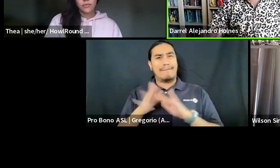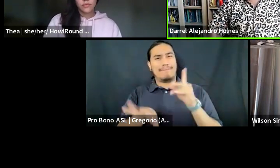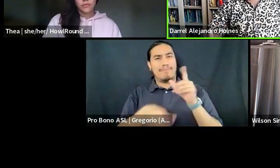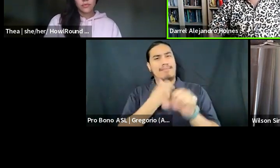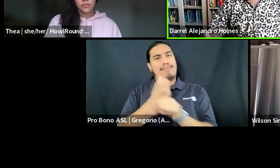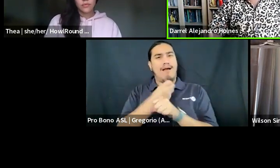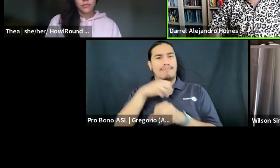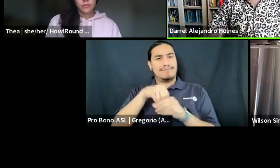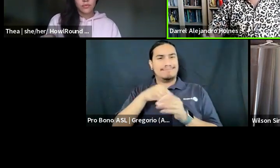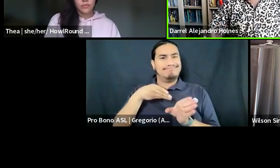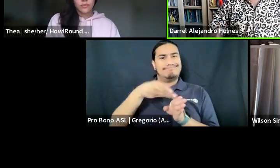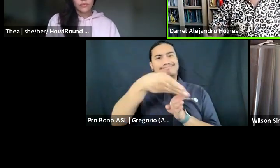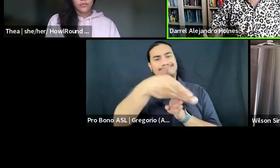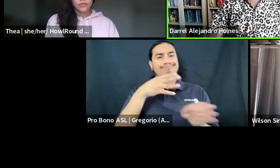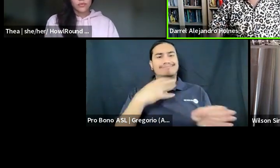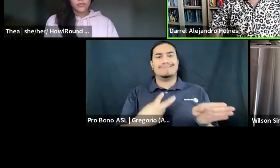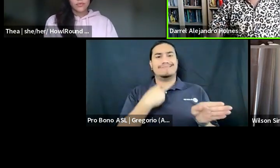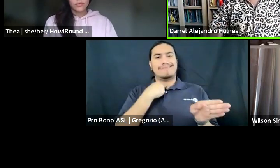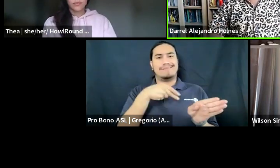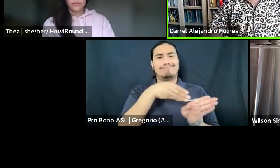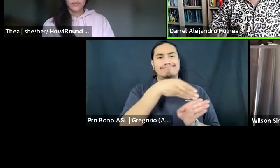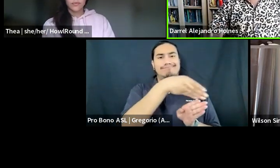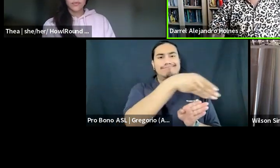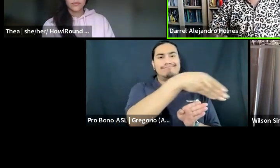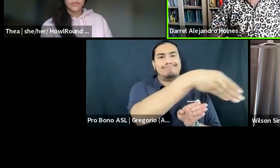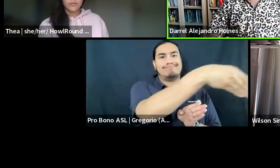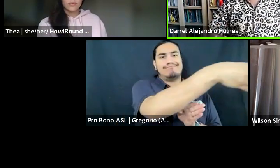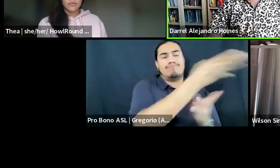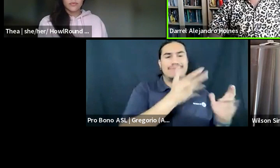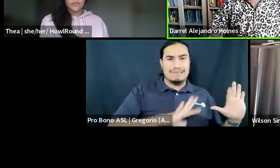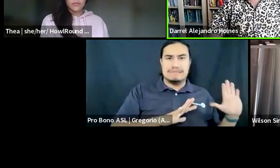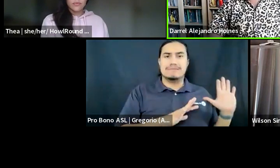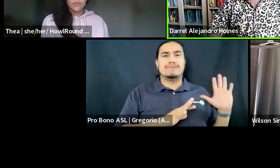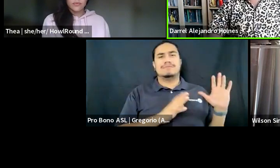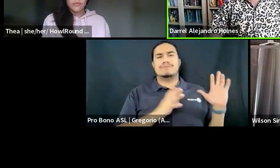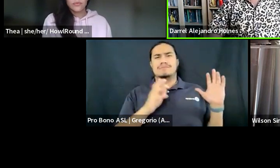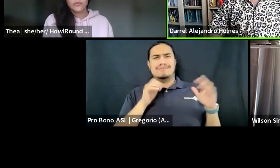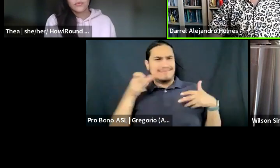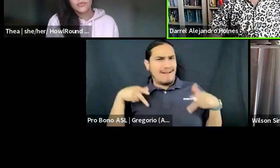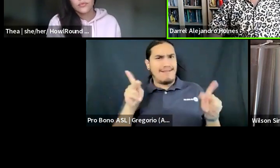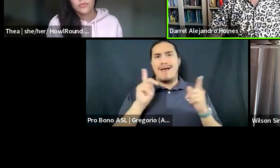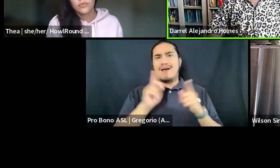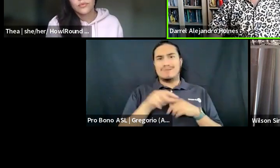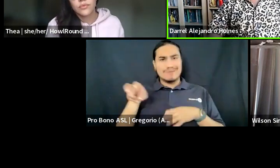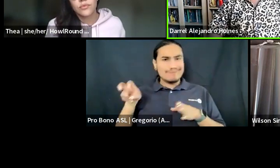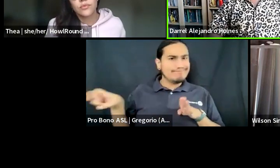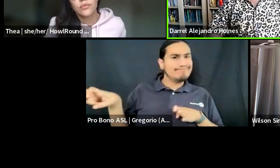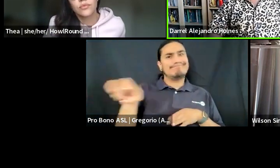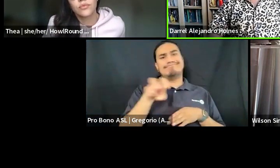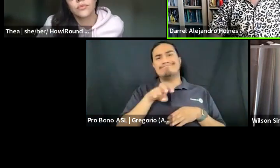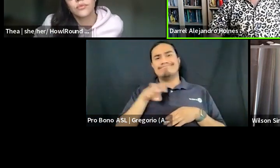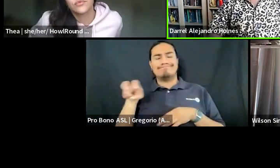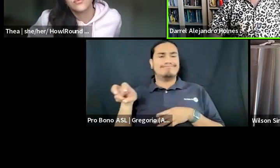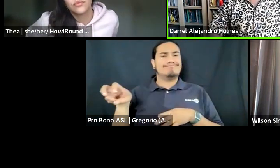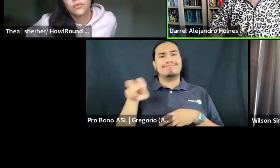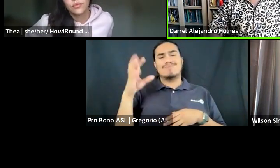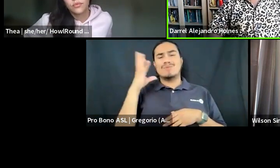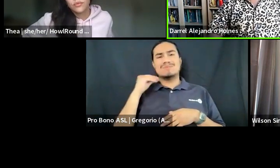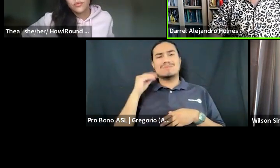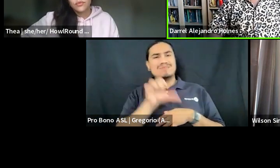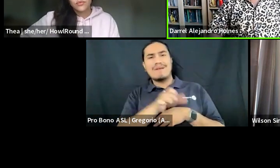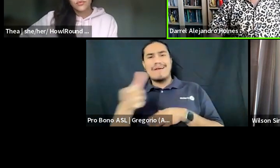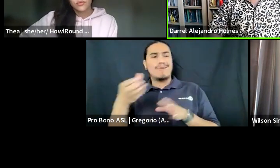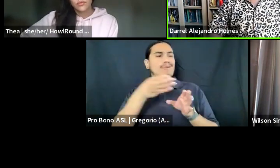this one tradition that you explored first, or that we got to know you in first. And, you know, if you want to explore another tradition, then